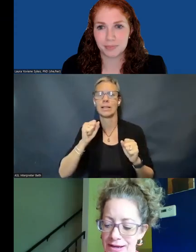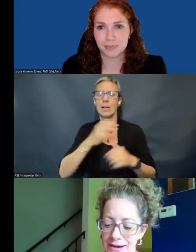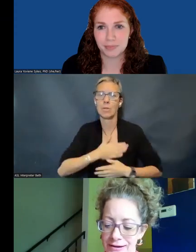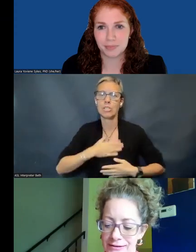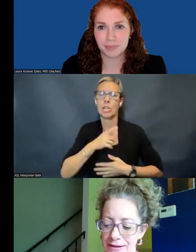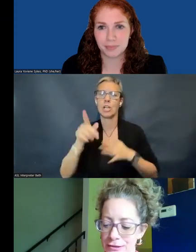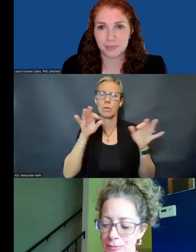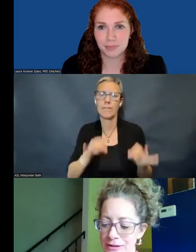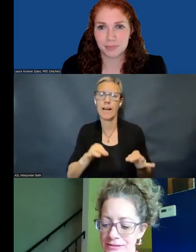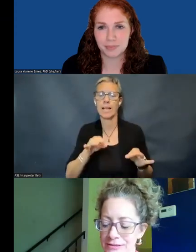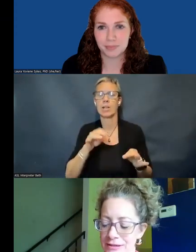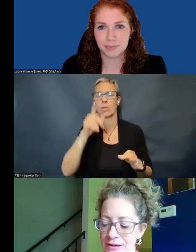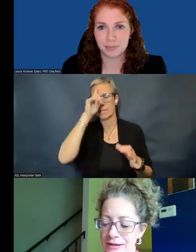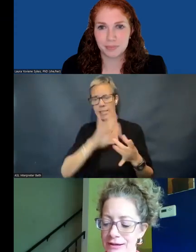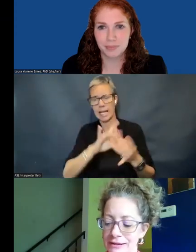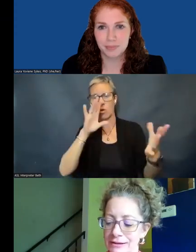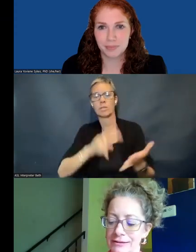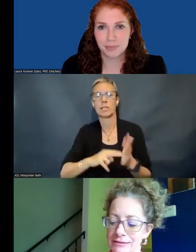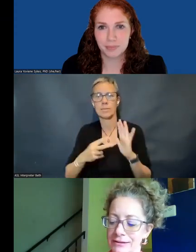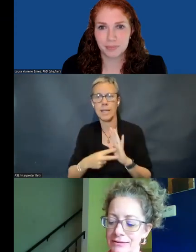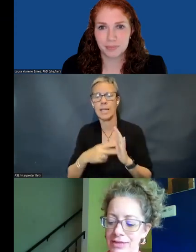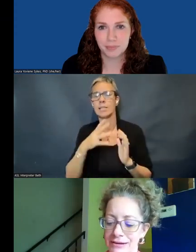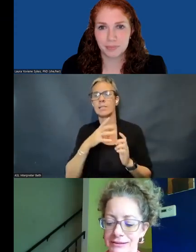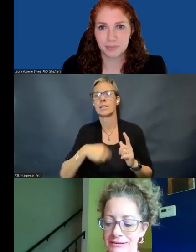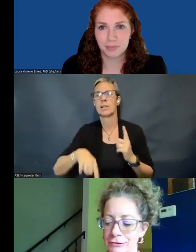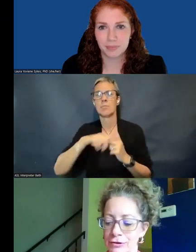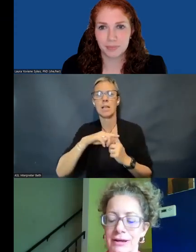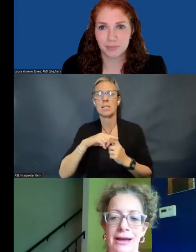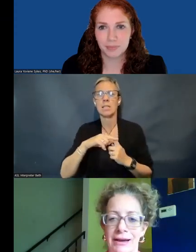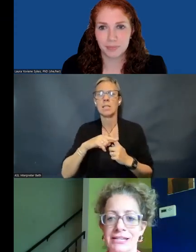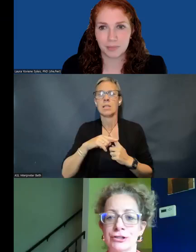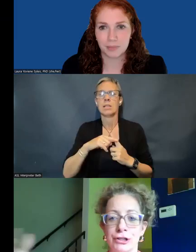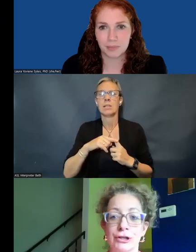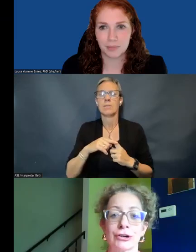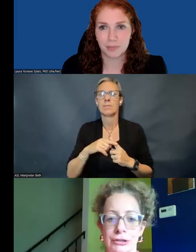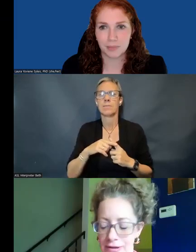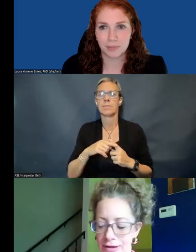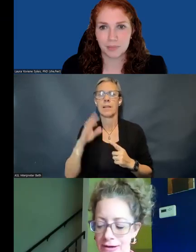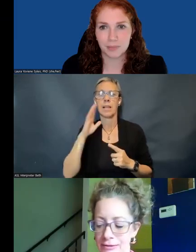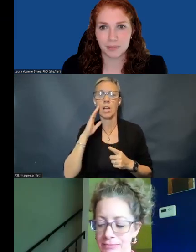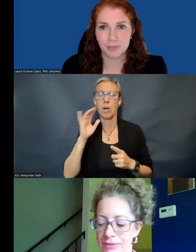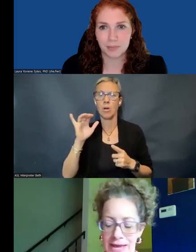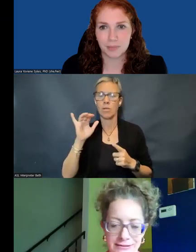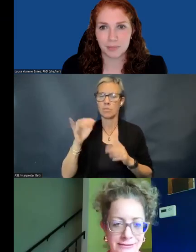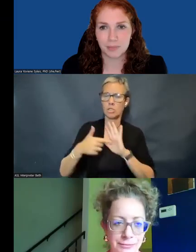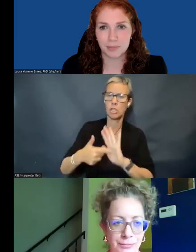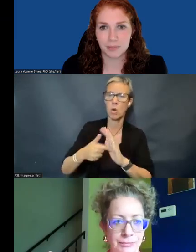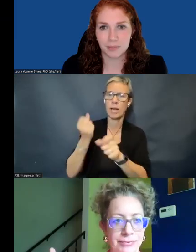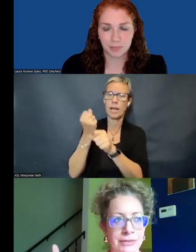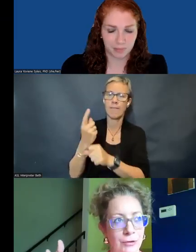psychosis as well as that look each year